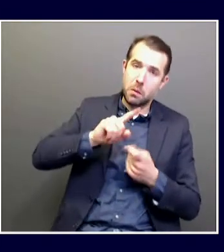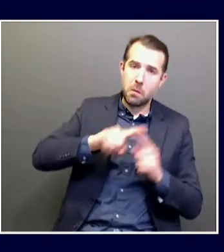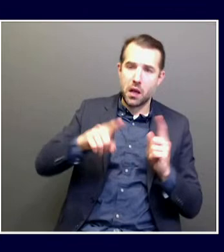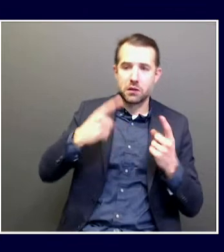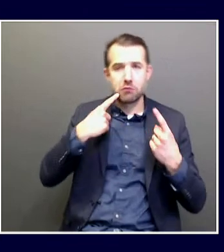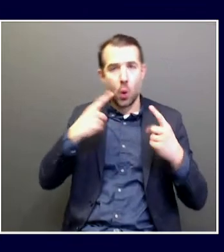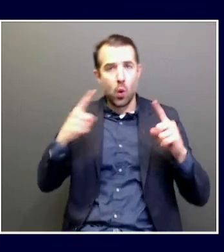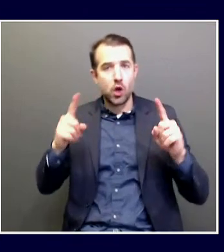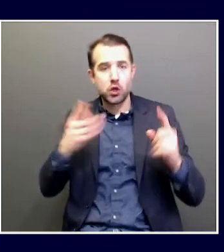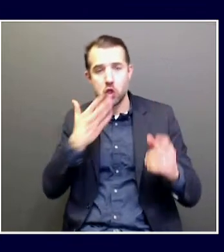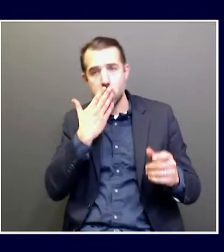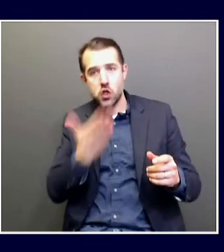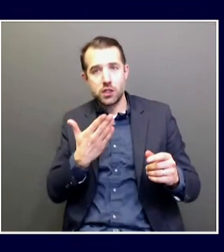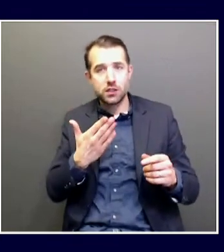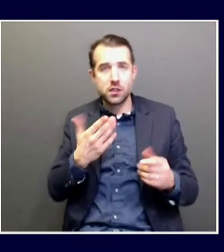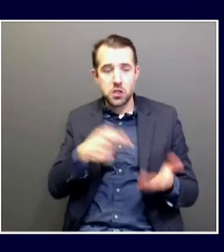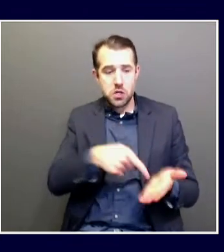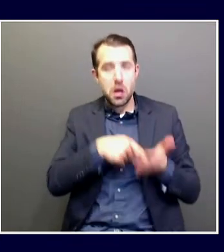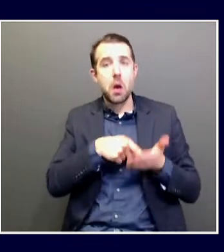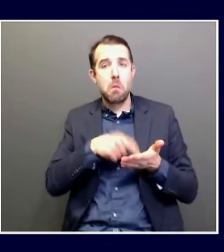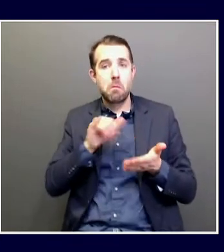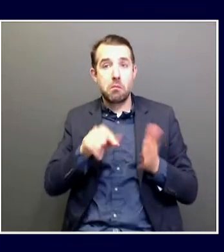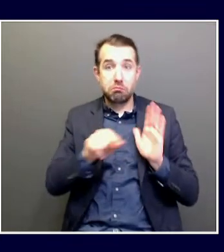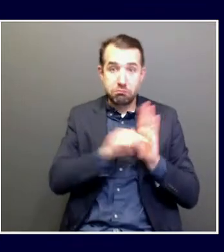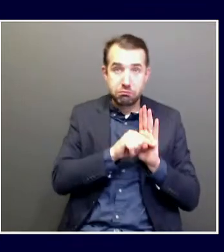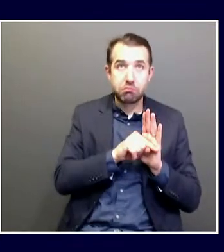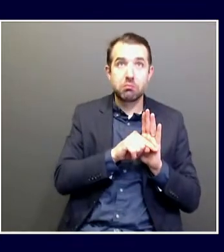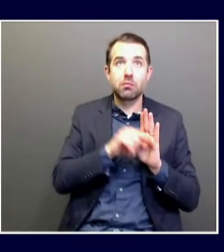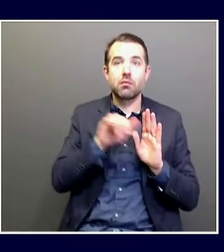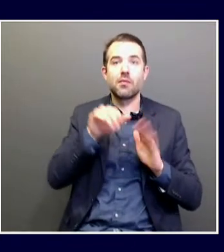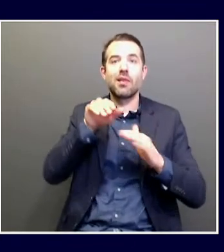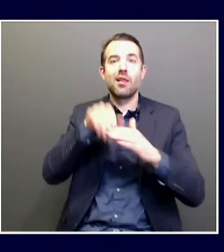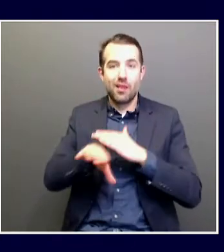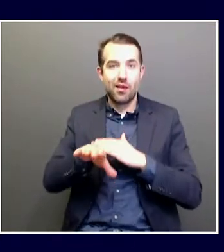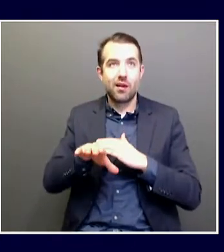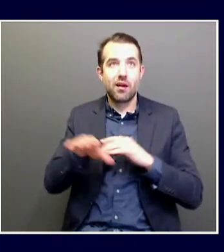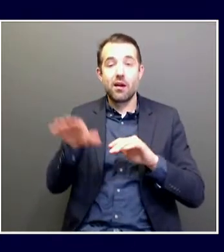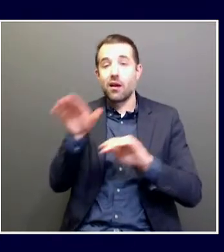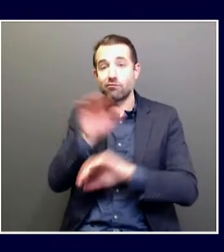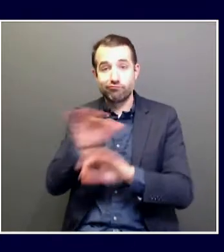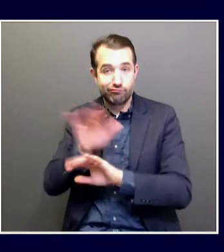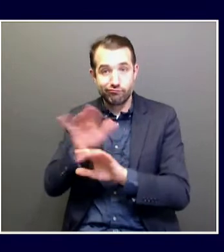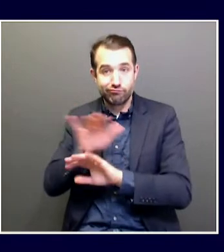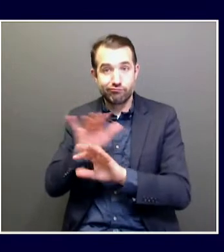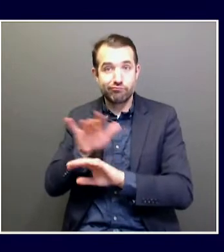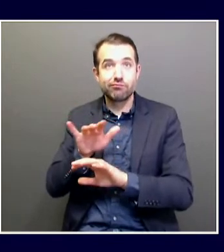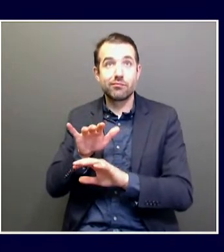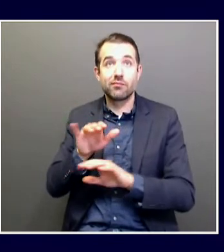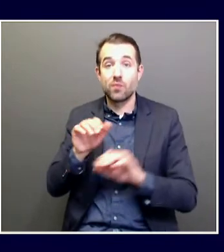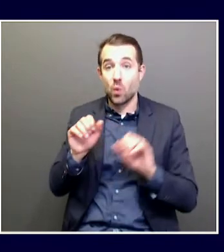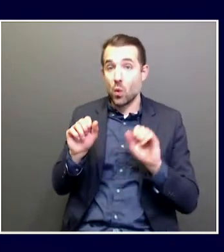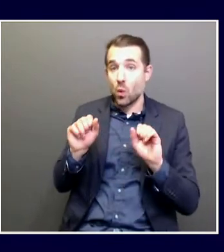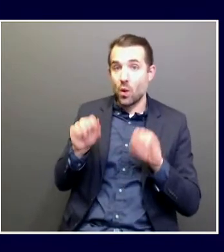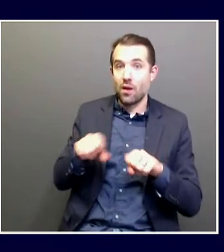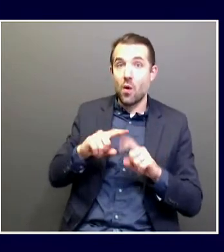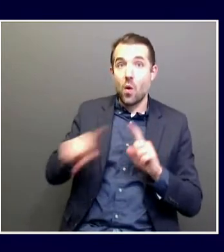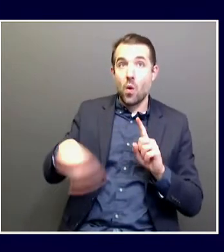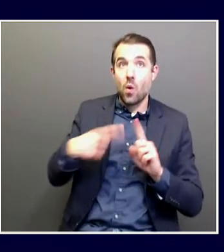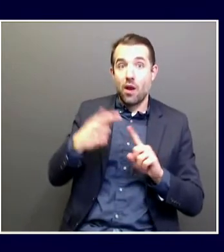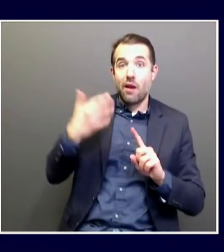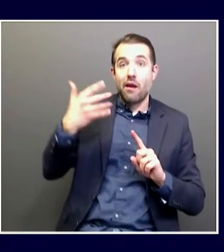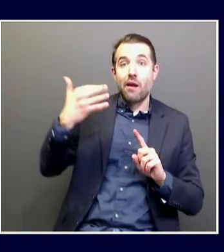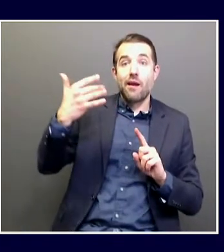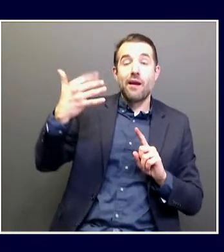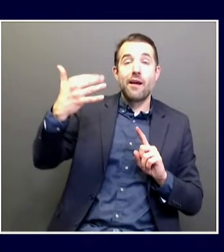In an era of a virus that replicates more quickly and spreads person to person more quickly, the so-called incubation period being